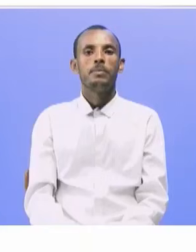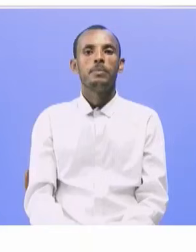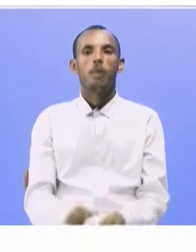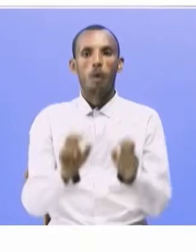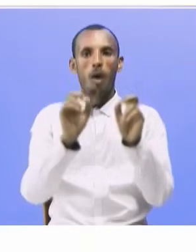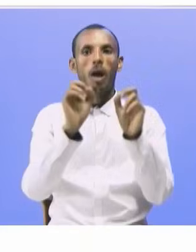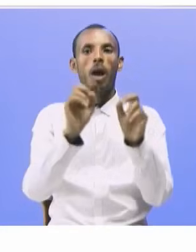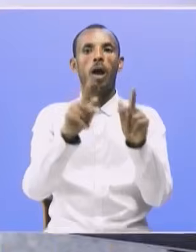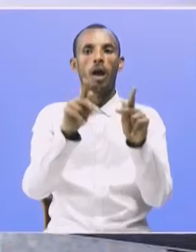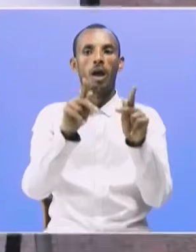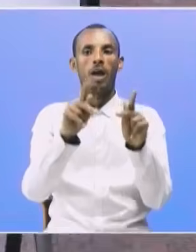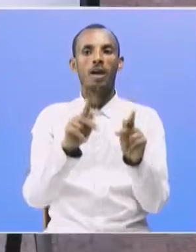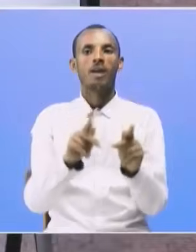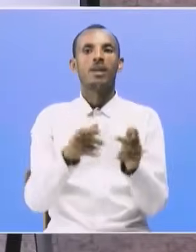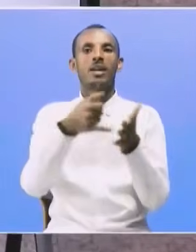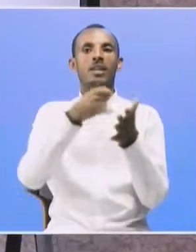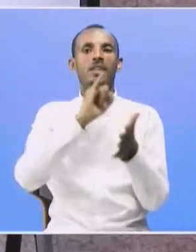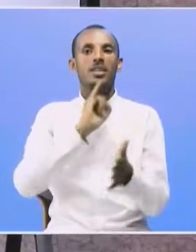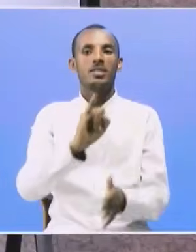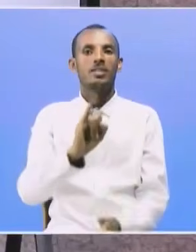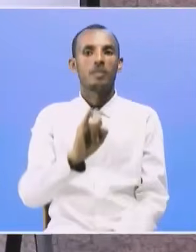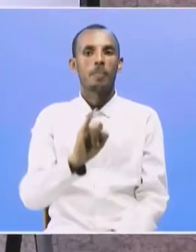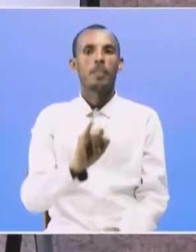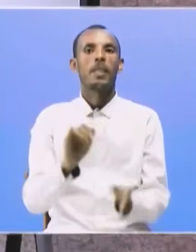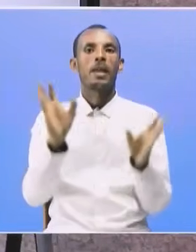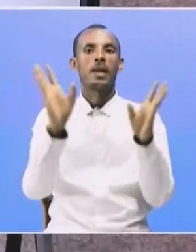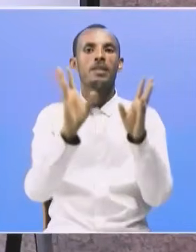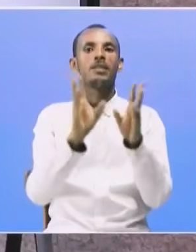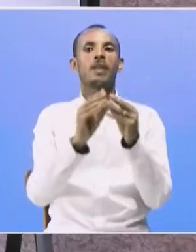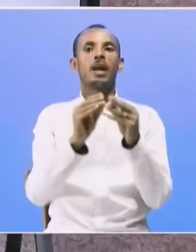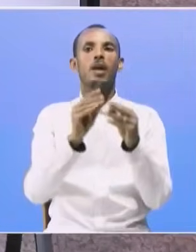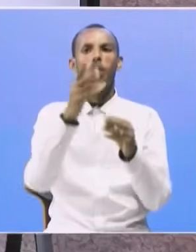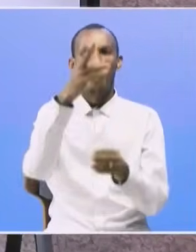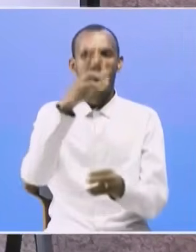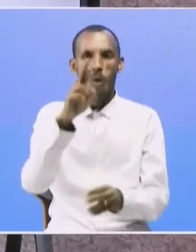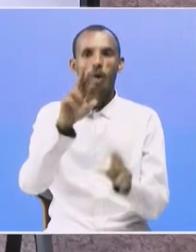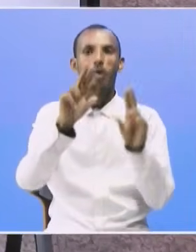Okay. Is this a set or not, students?